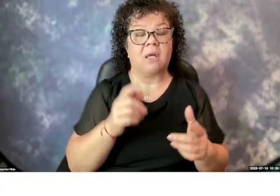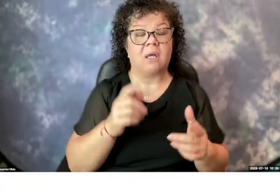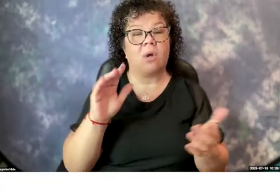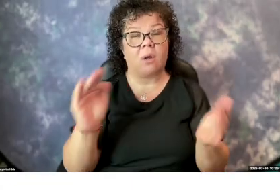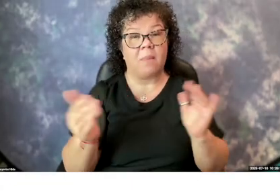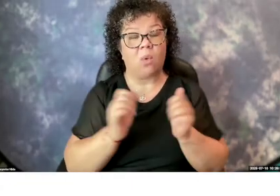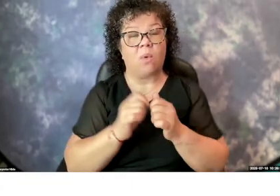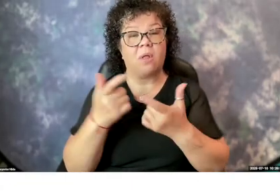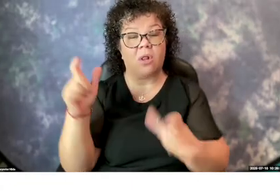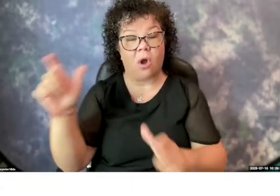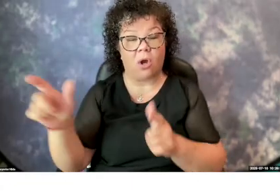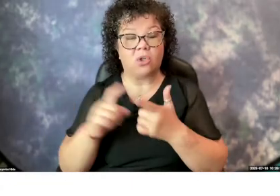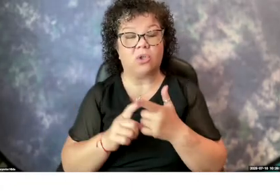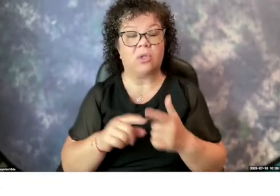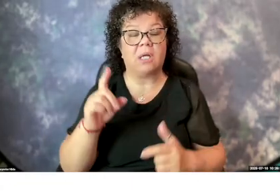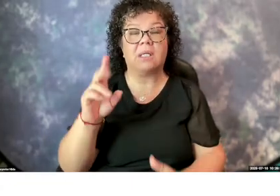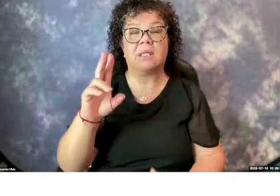vans.